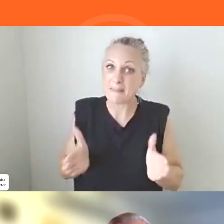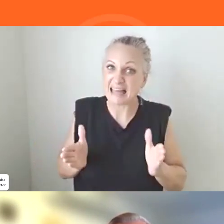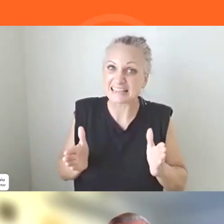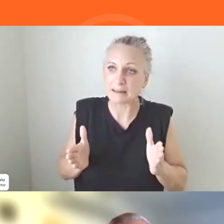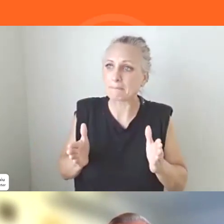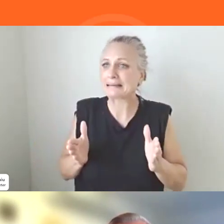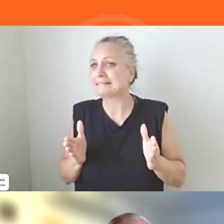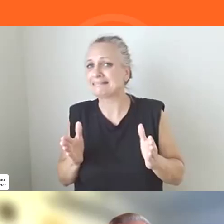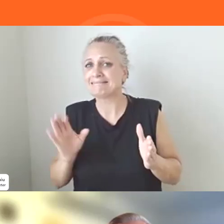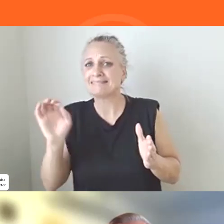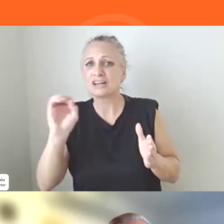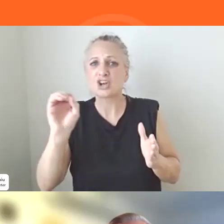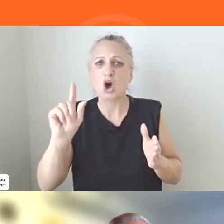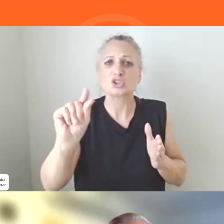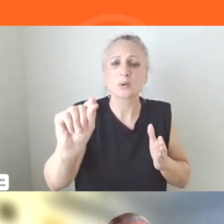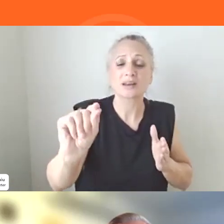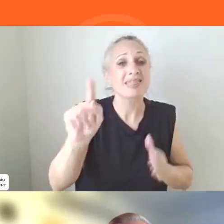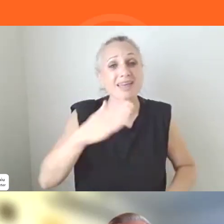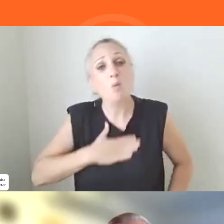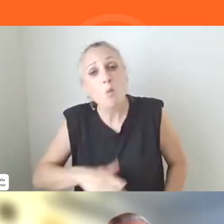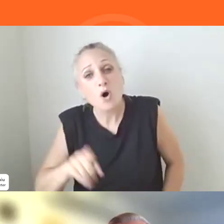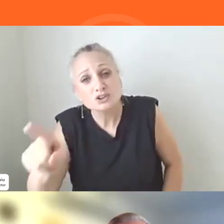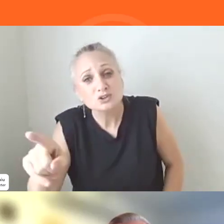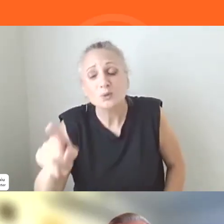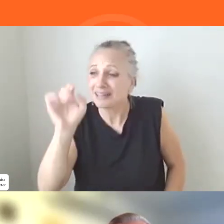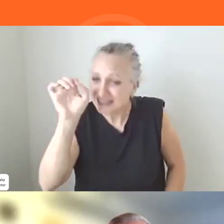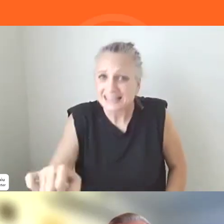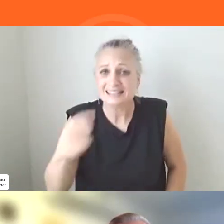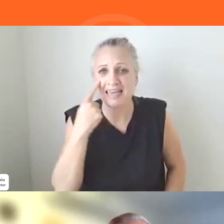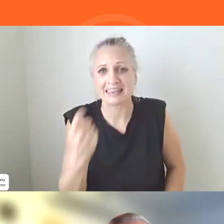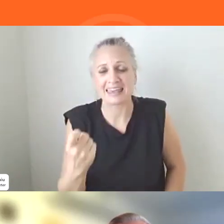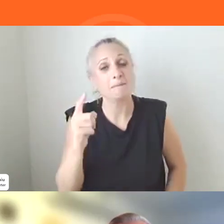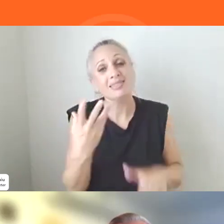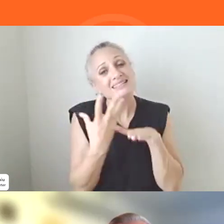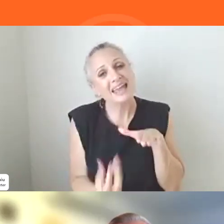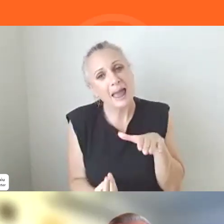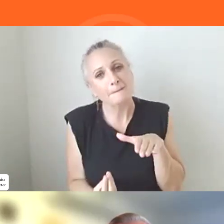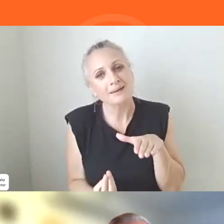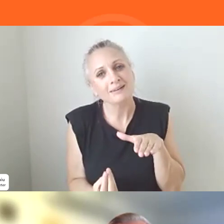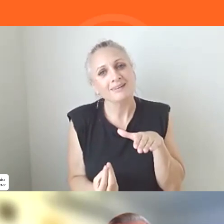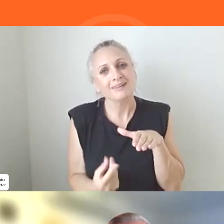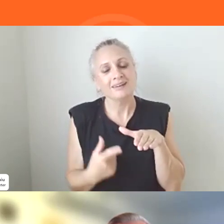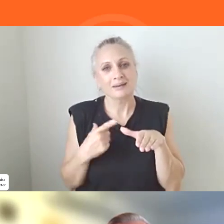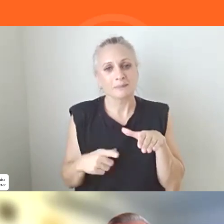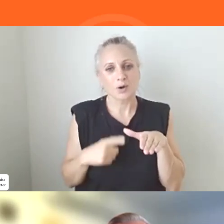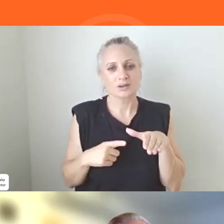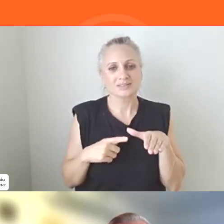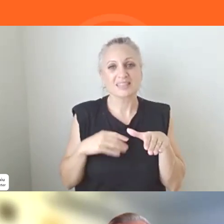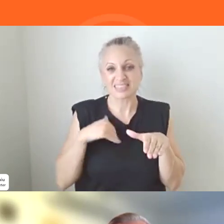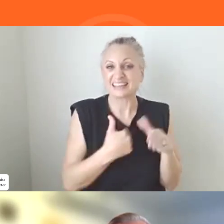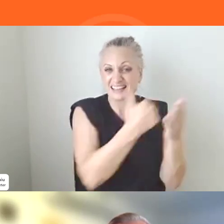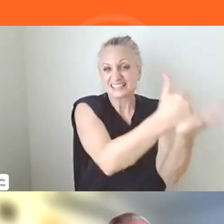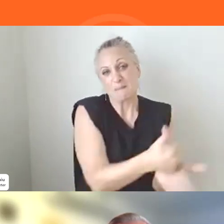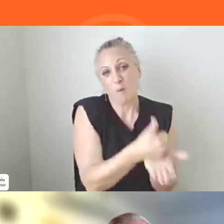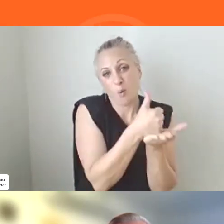because they don't want to, not because necessarily they don't care, but there's a gap between the support and also a little